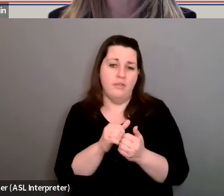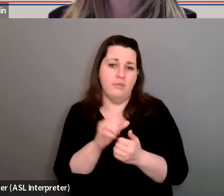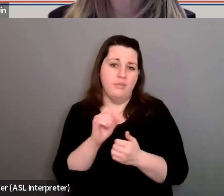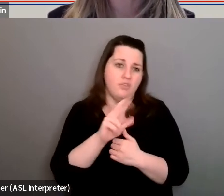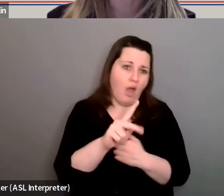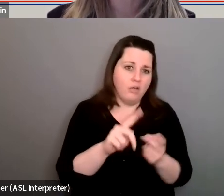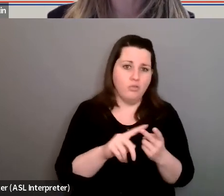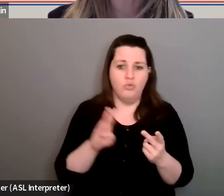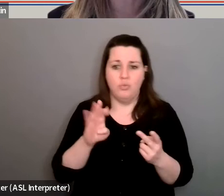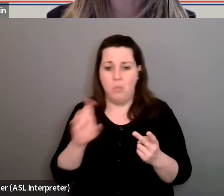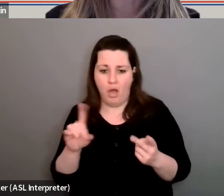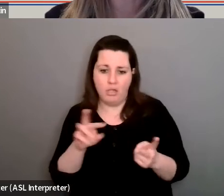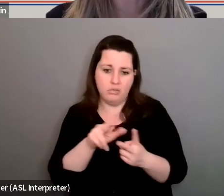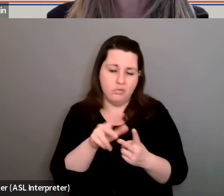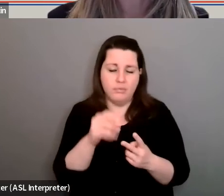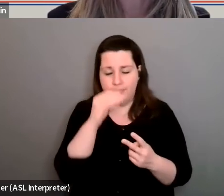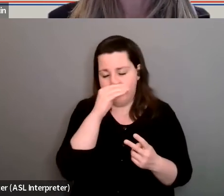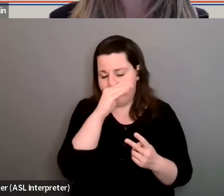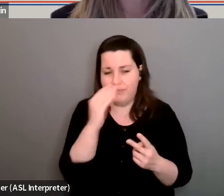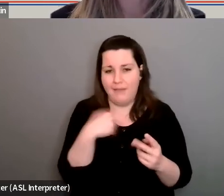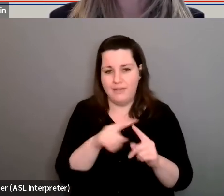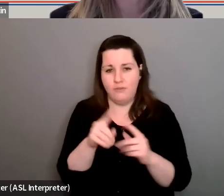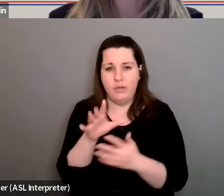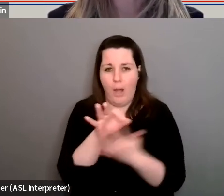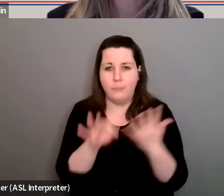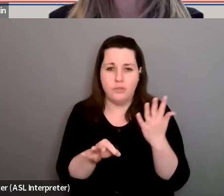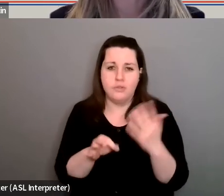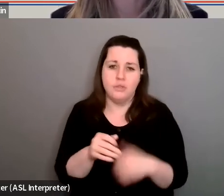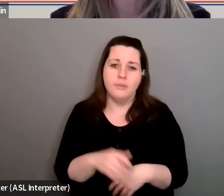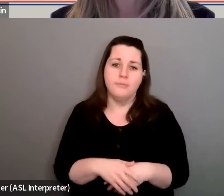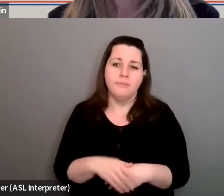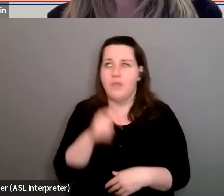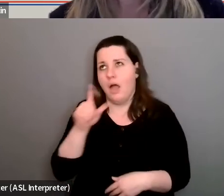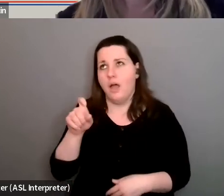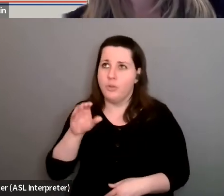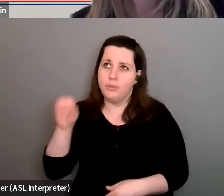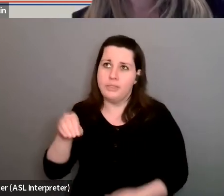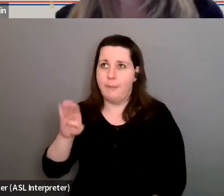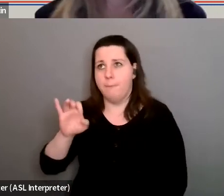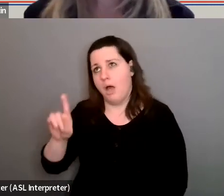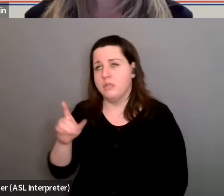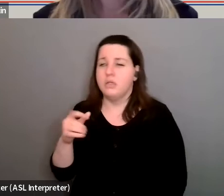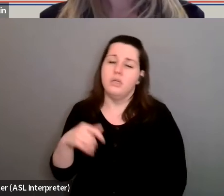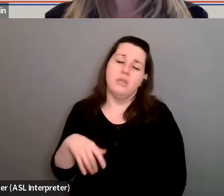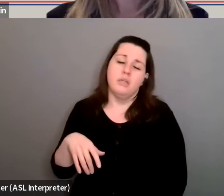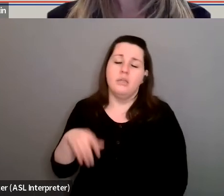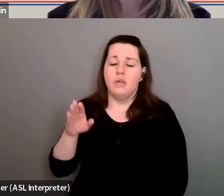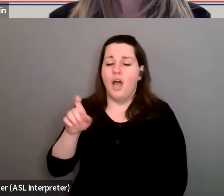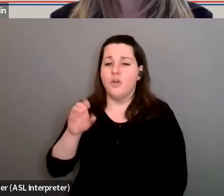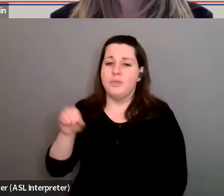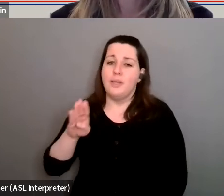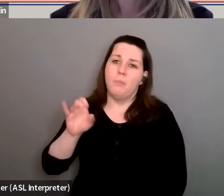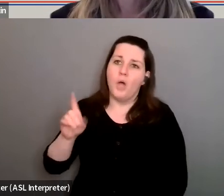to 100% bond with some options in the middle. I shouldn't say 100% bond, 100% bond or cash.